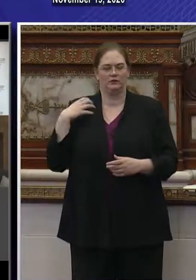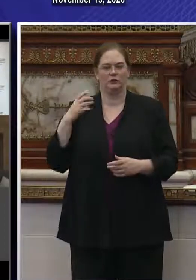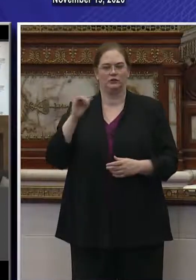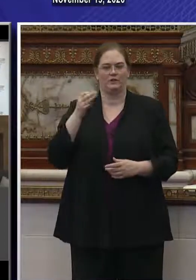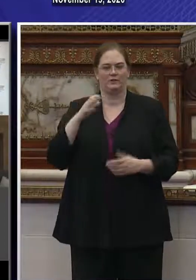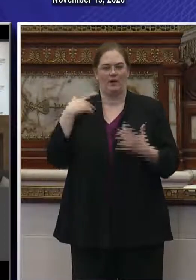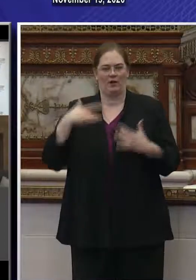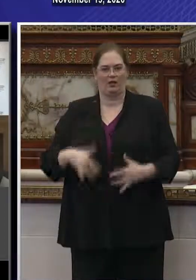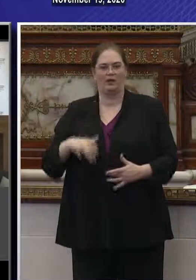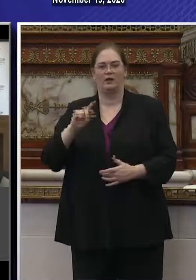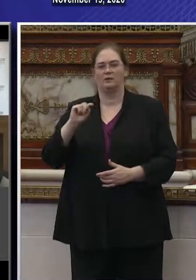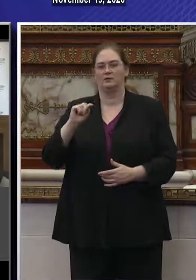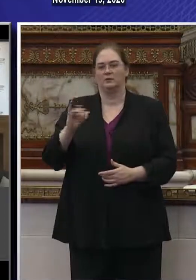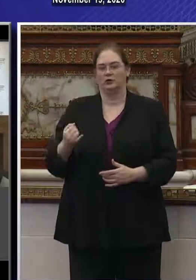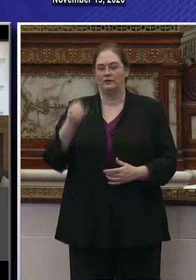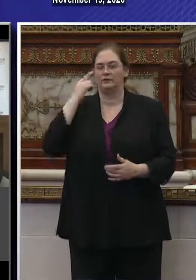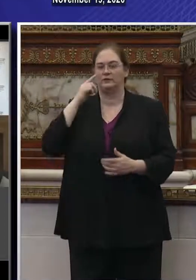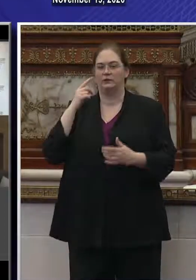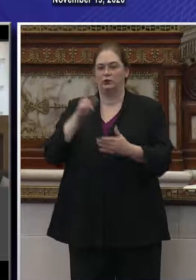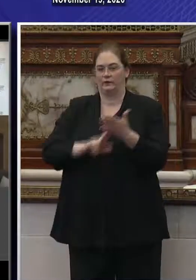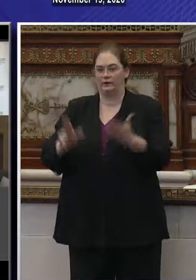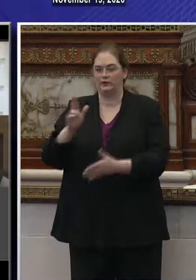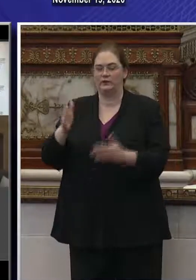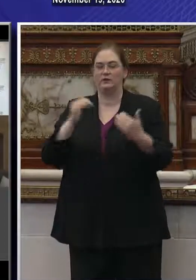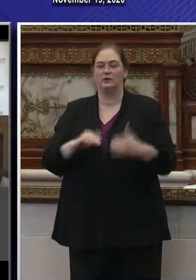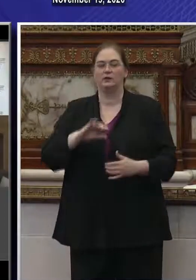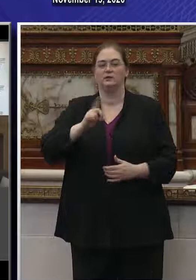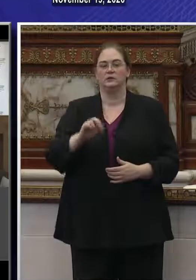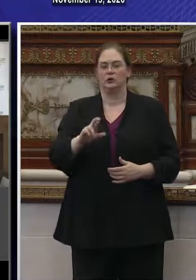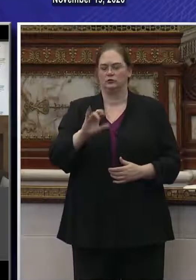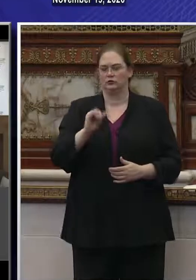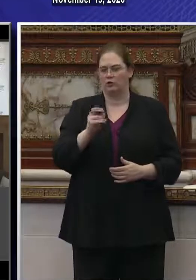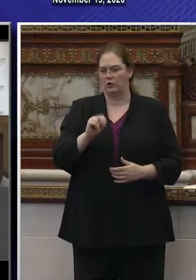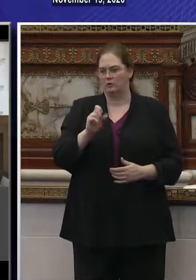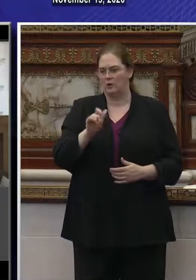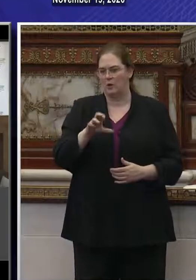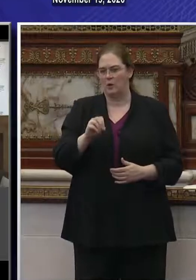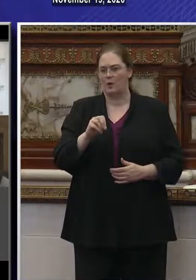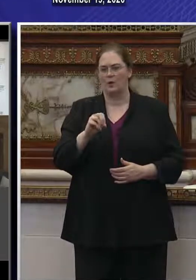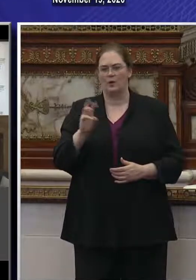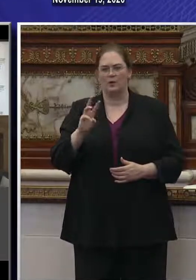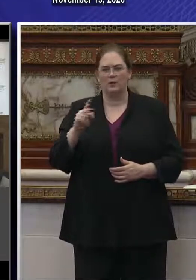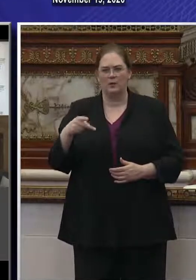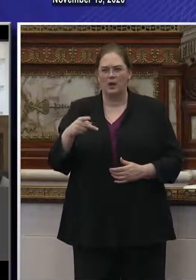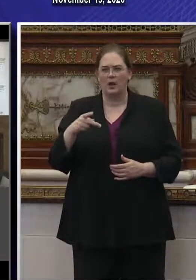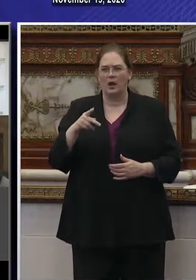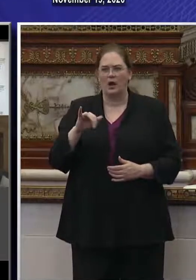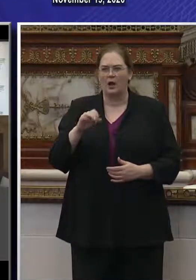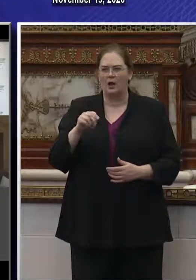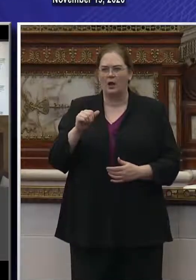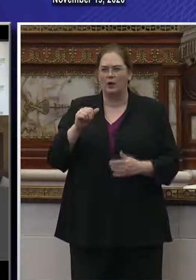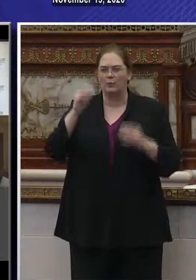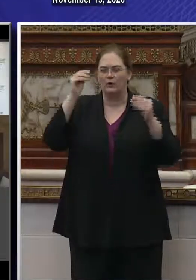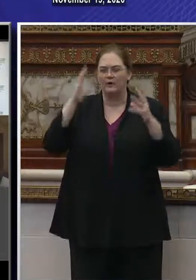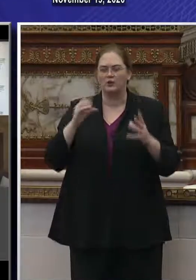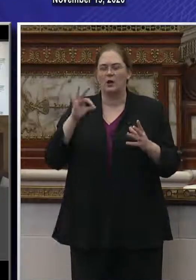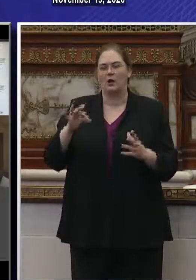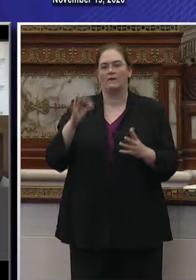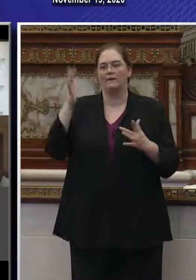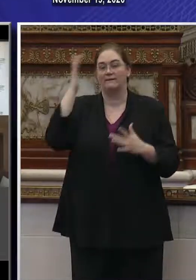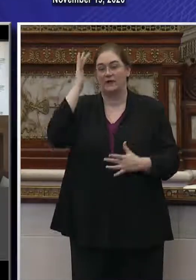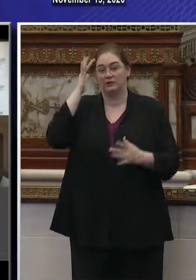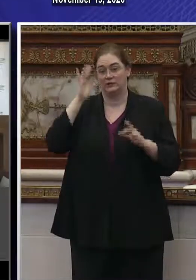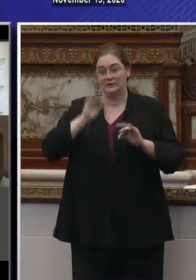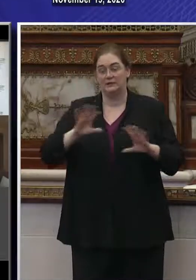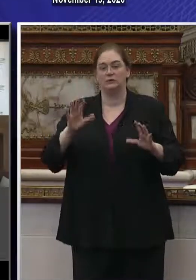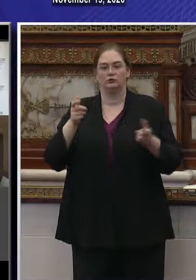Health and Thomas Jefferson University. And Dr. John Zerlo, the W. Paul and Ida Havens Professorship of Infectious